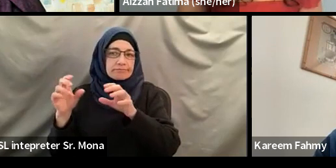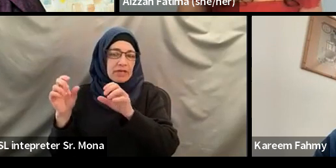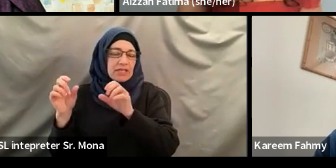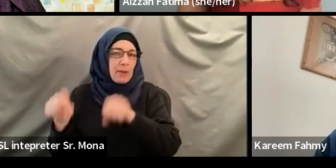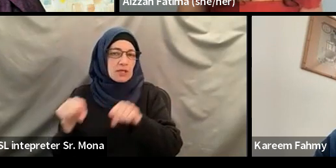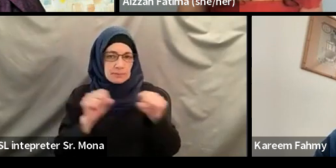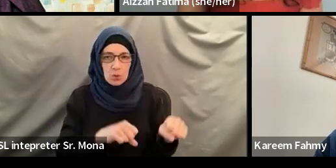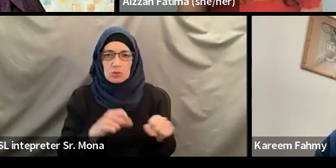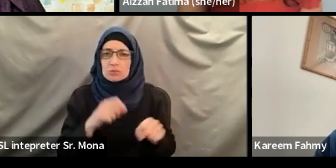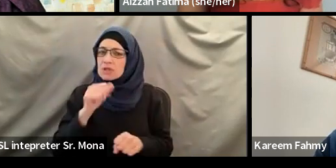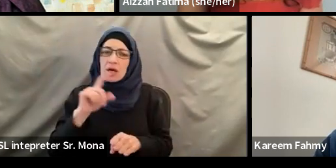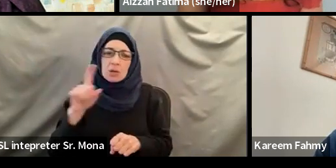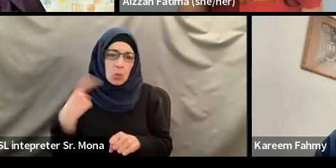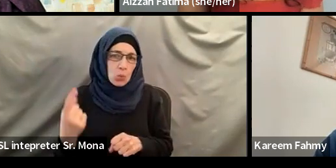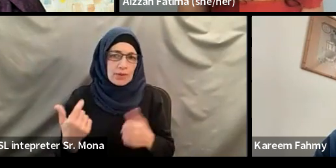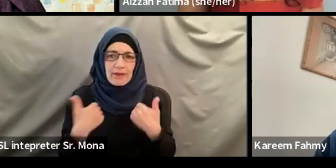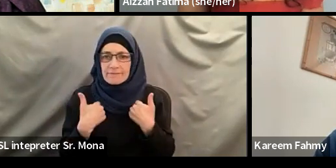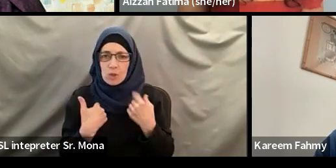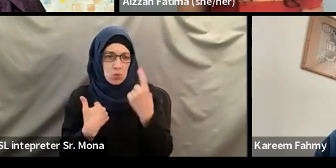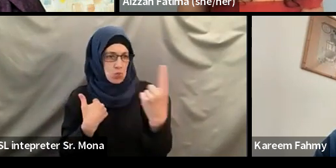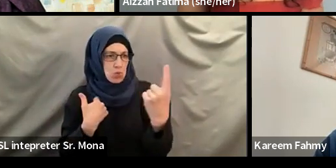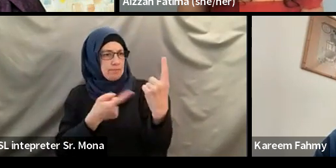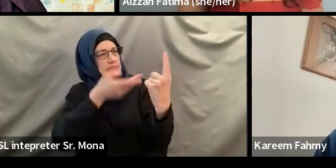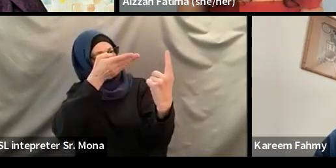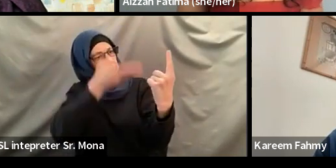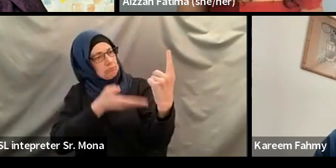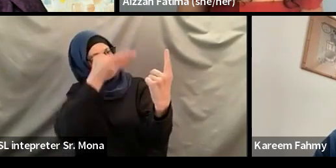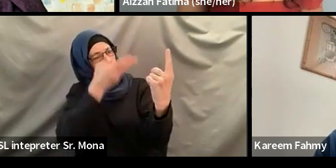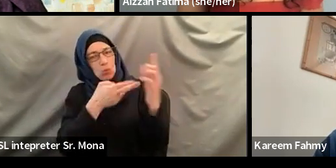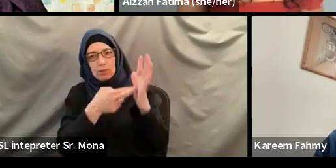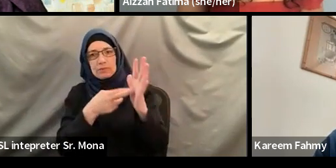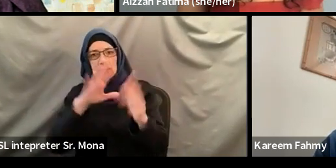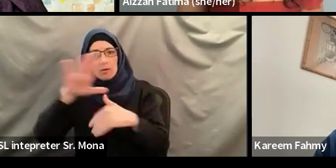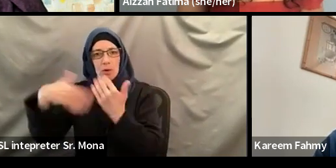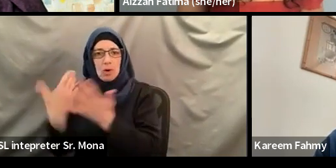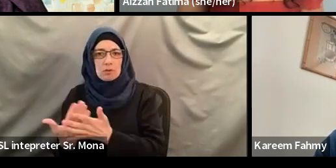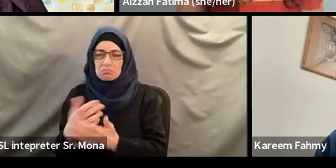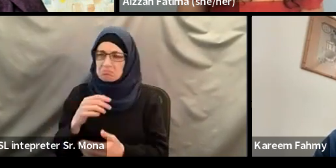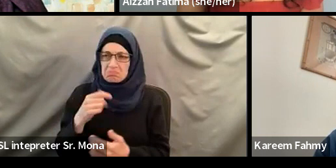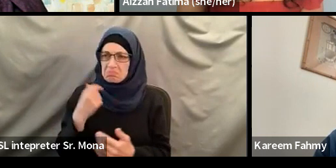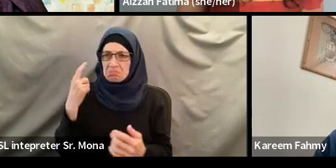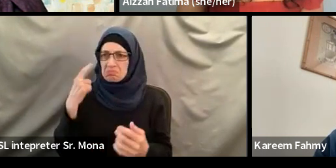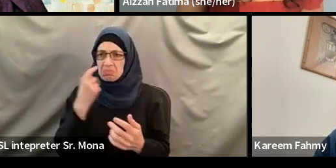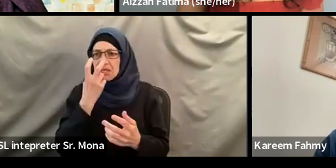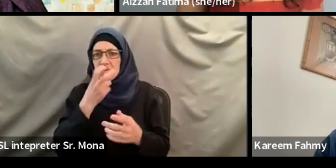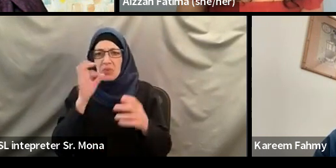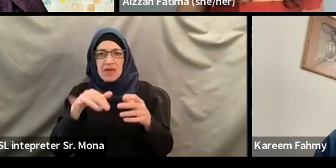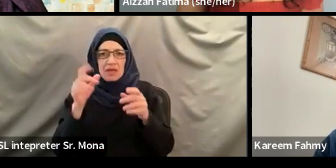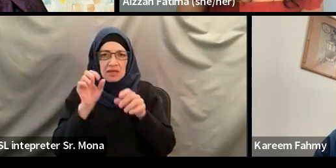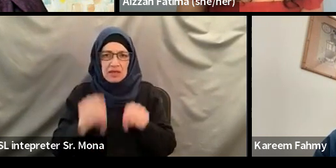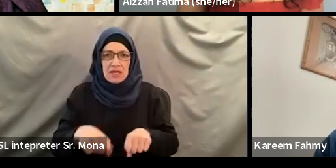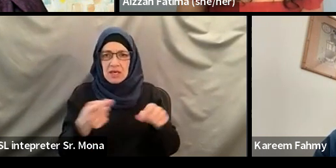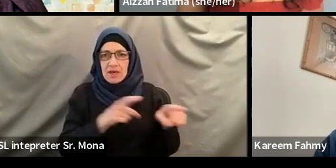and not just having a single spokesperson. I don't think that can happen.